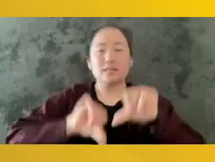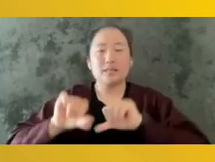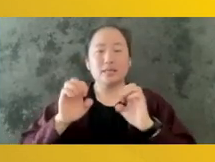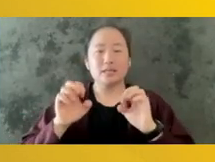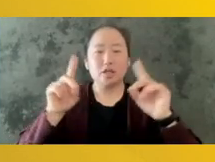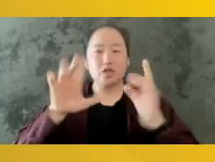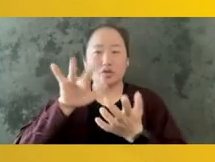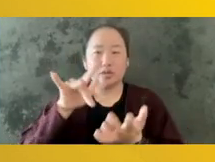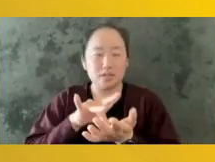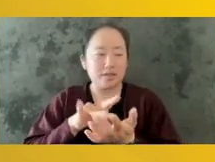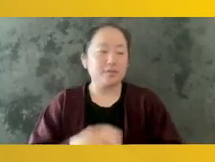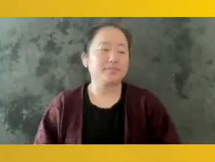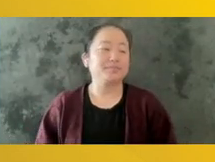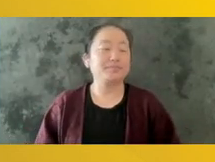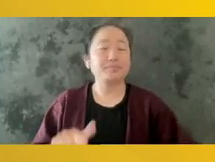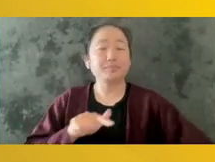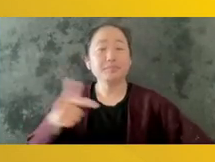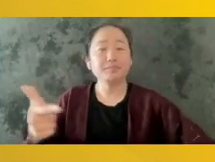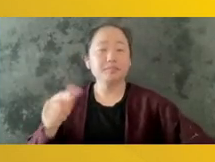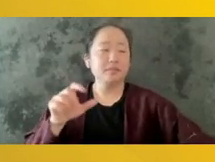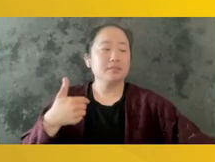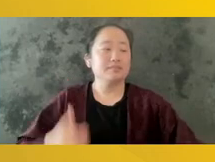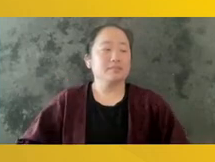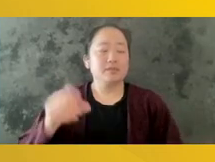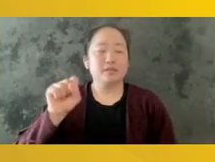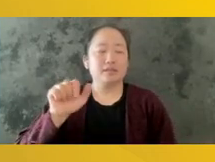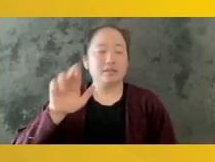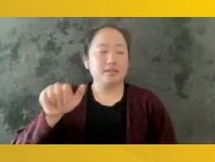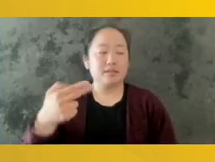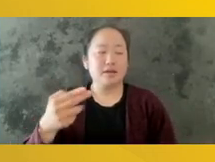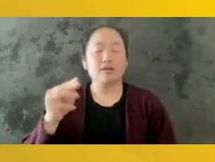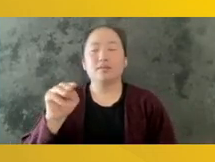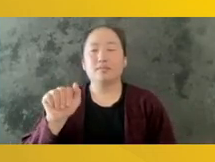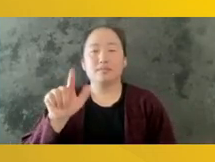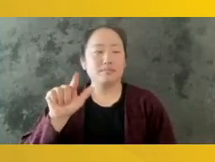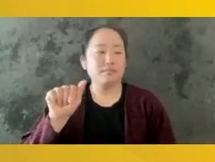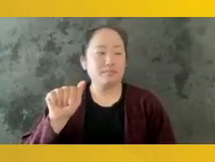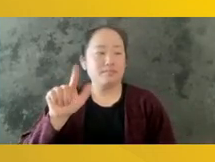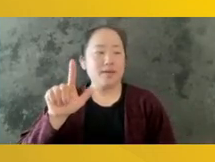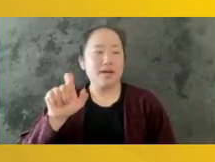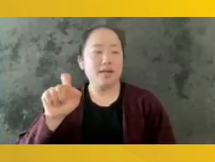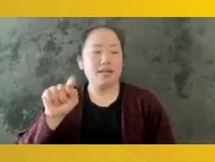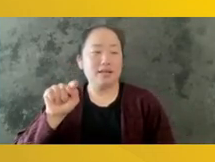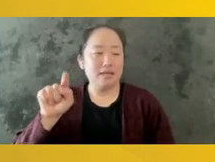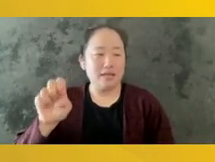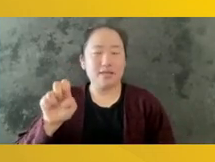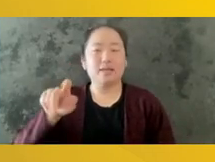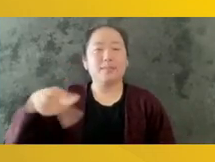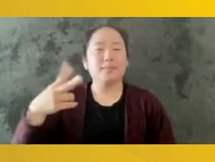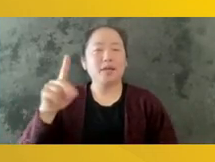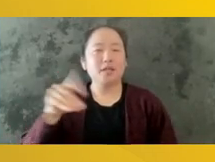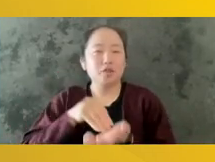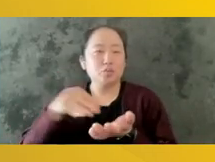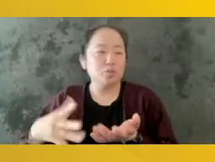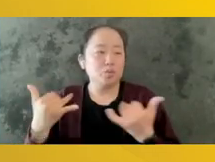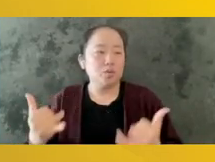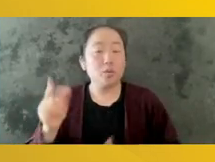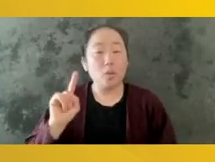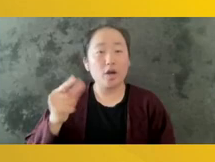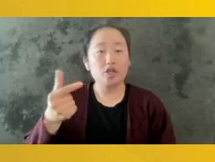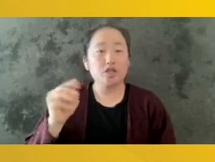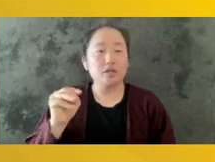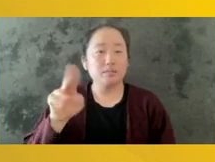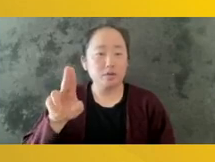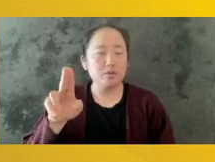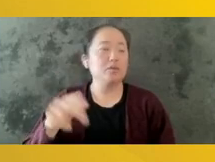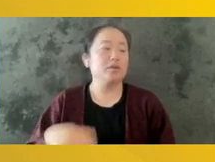My name is Sarah Mallette, and I'm a PhD student at George Mason University. I'm also currently a visiting scientist at the